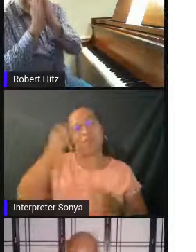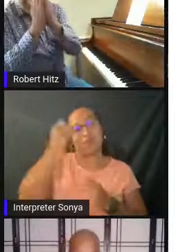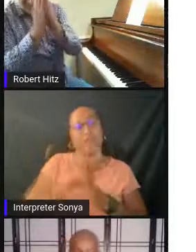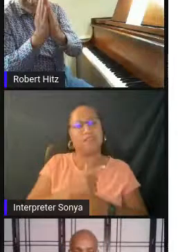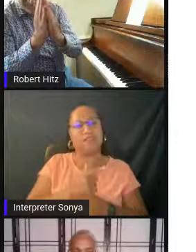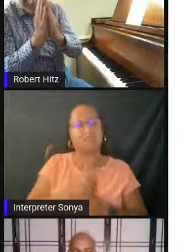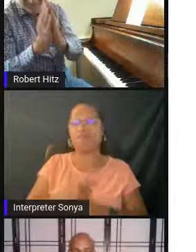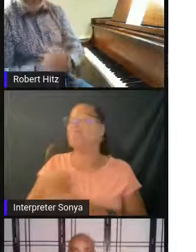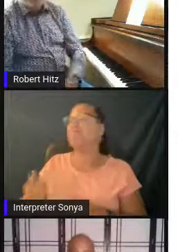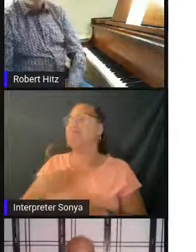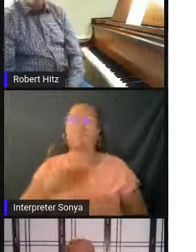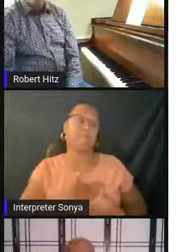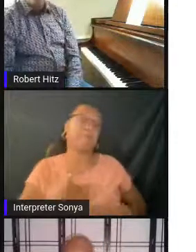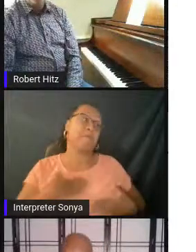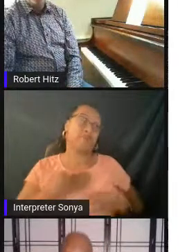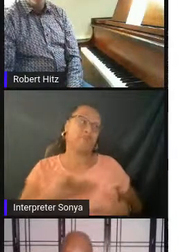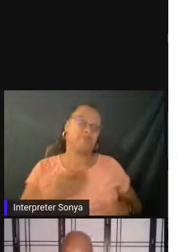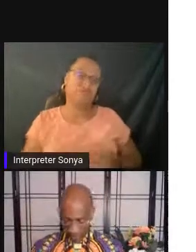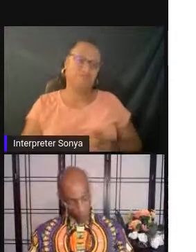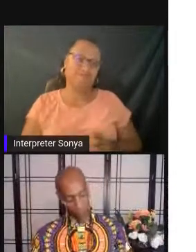appreciated.